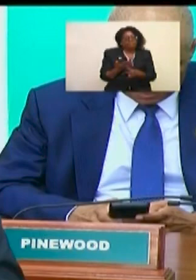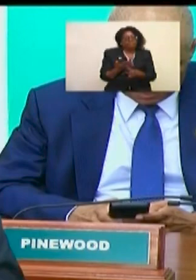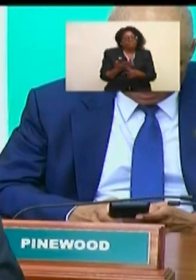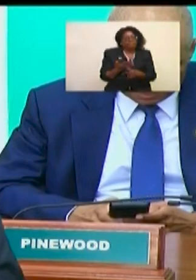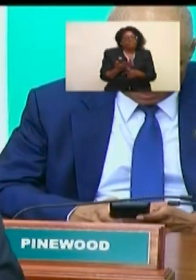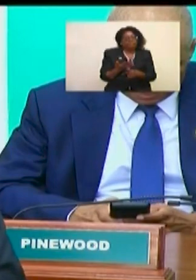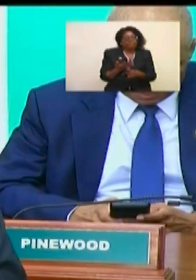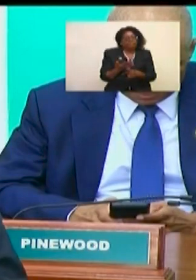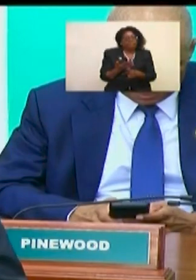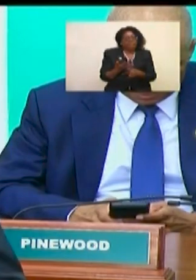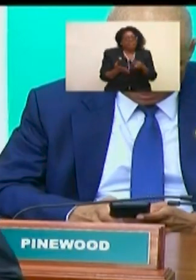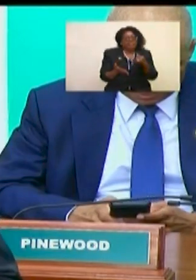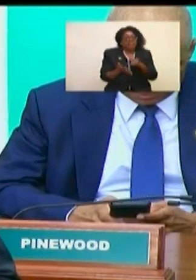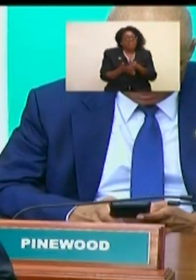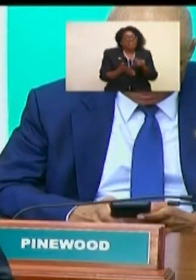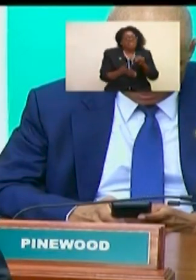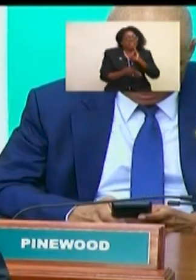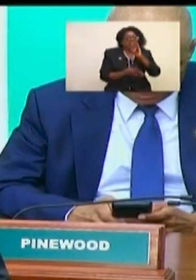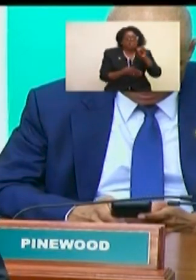I said, it is our view